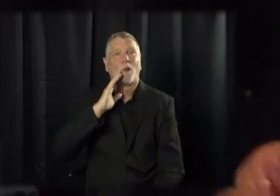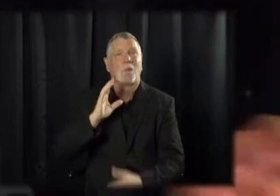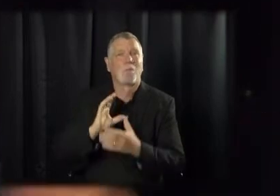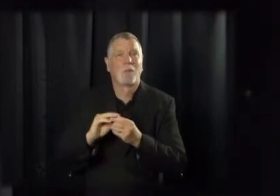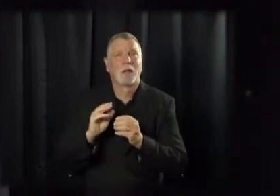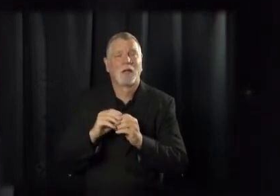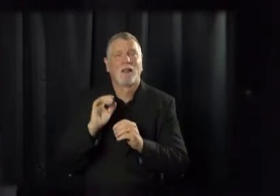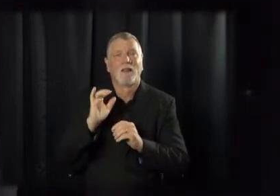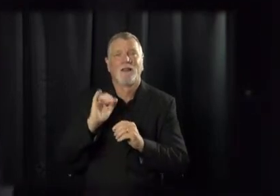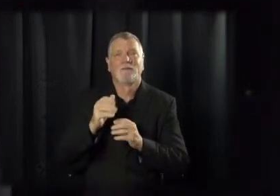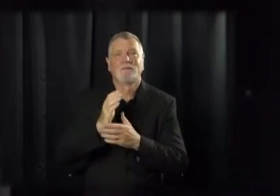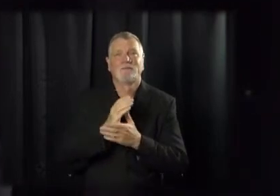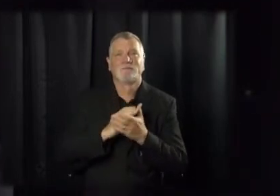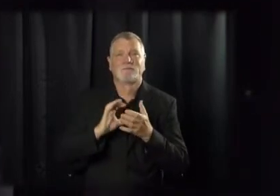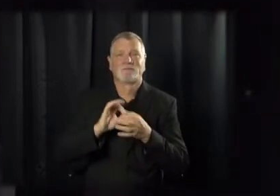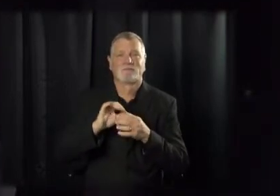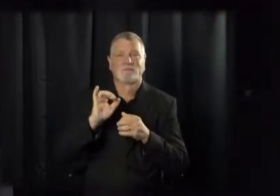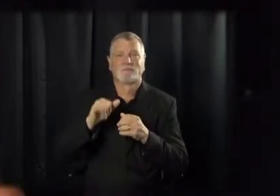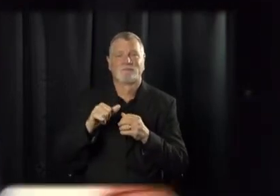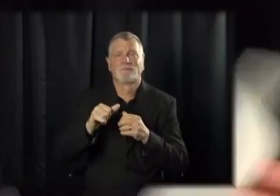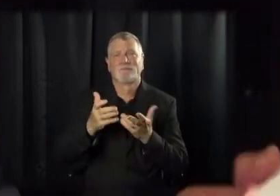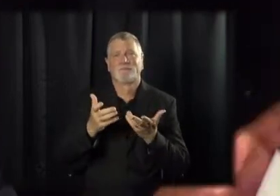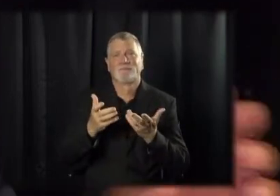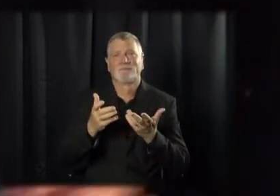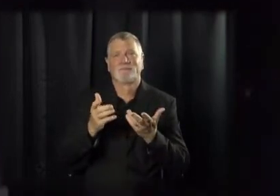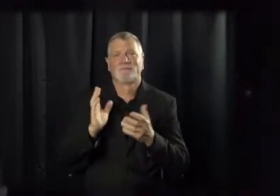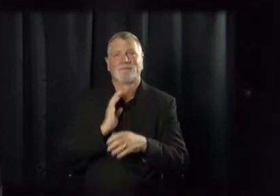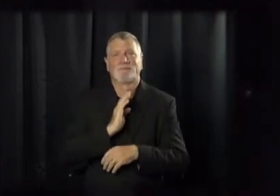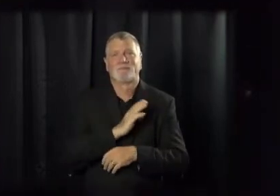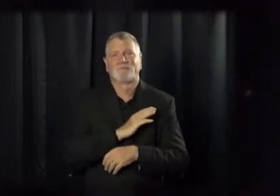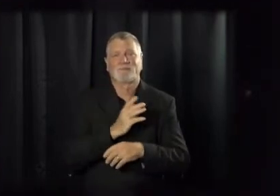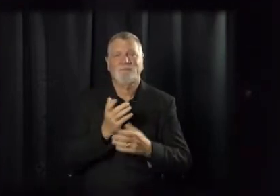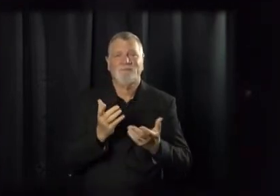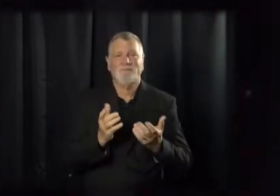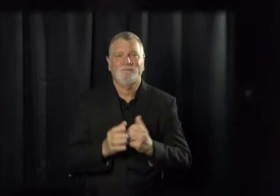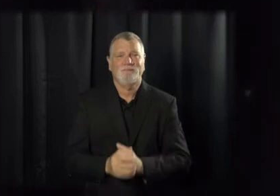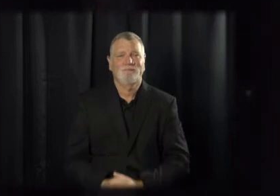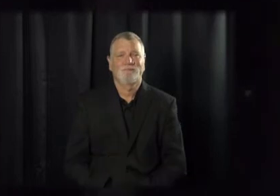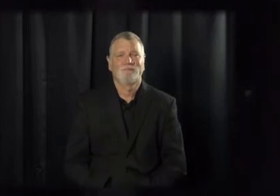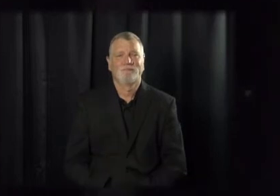mention is that some of the measures that the board is